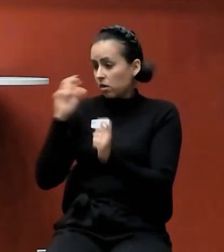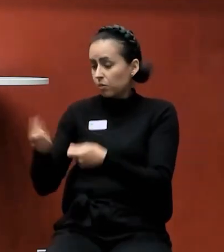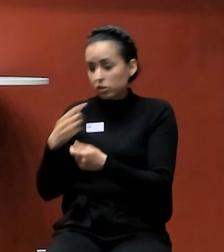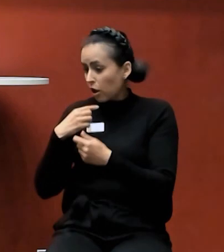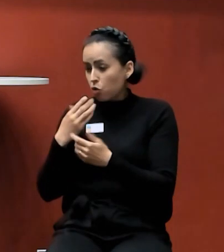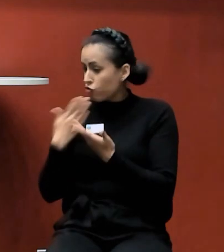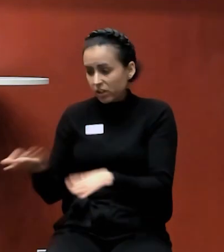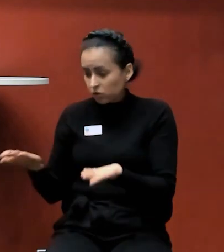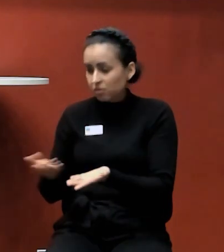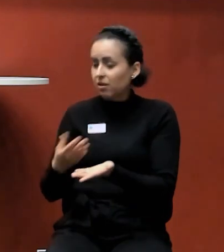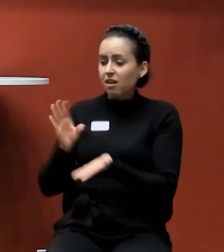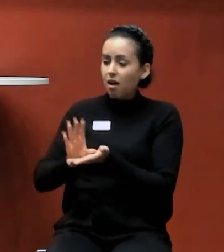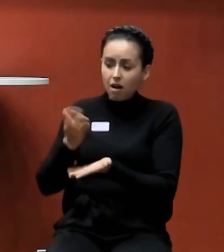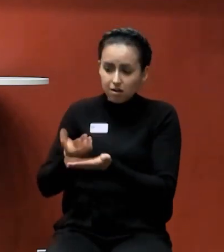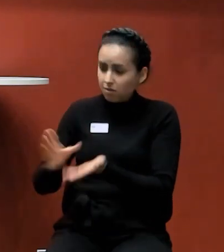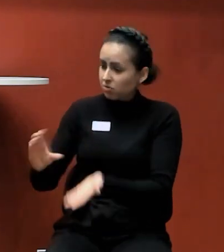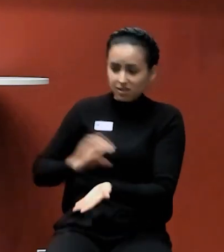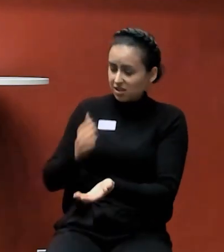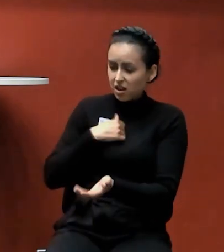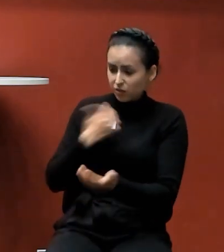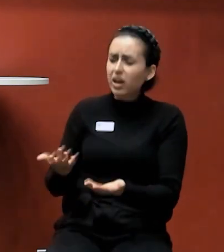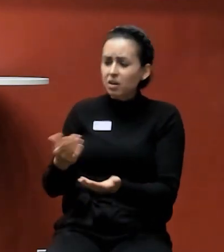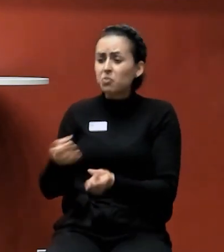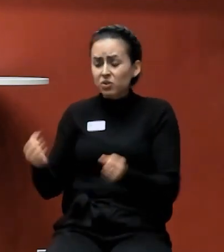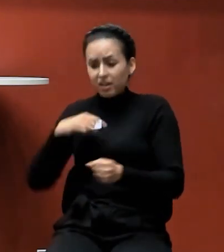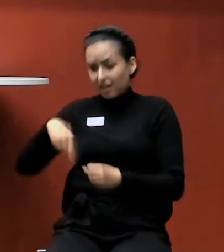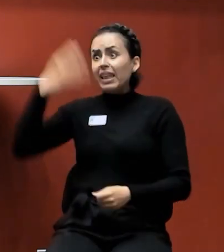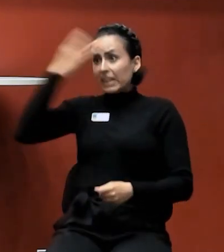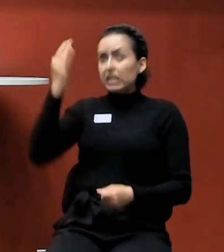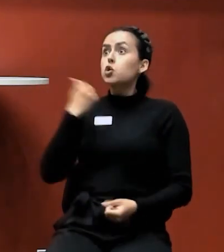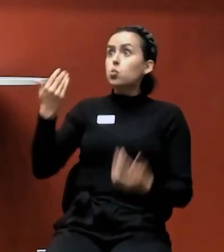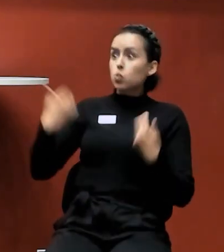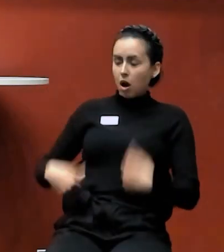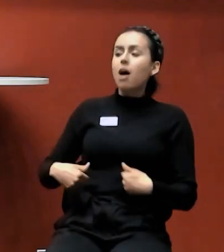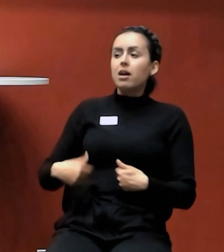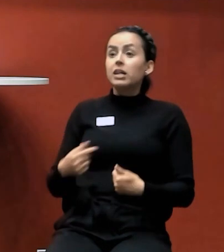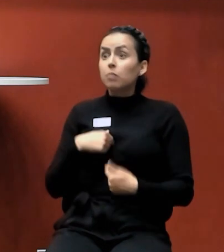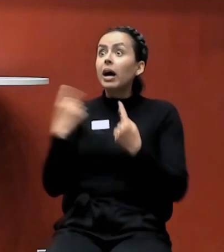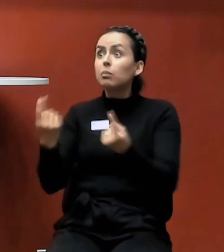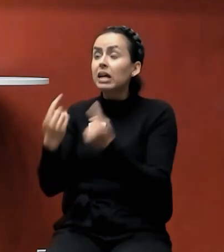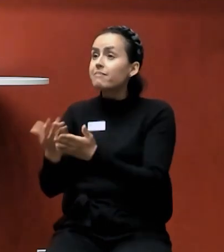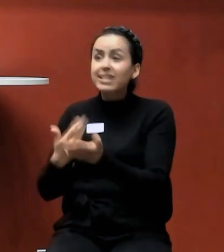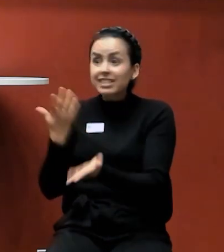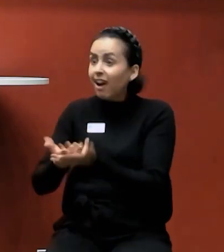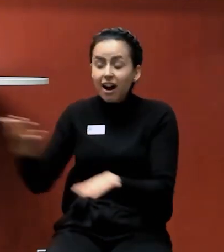applications, but they know me. And they're like, "Ah, you do this, you did this, you did this." I'm like, "Then why don't you give me the